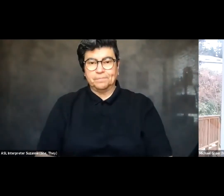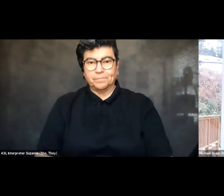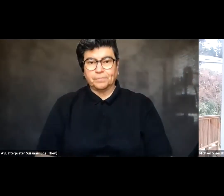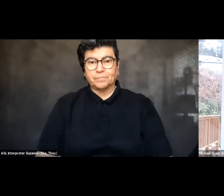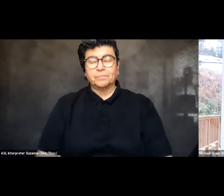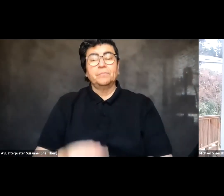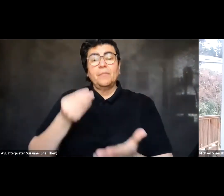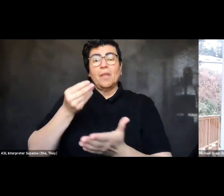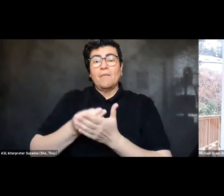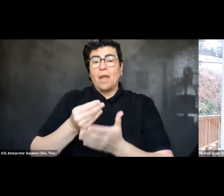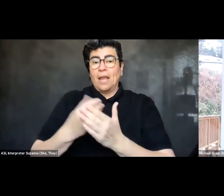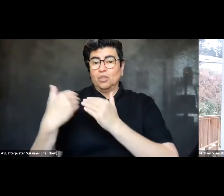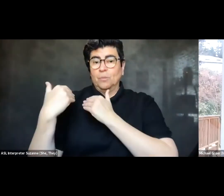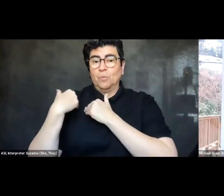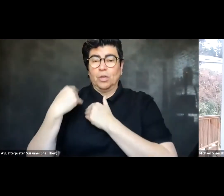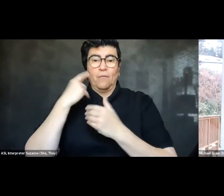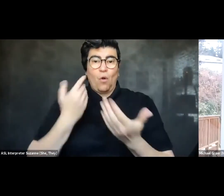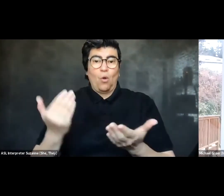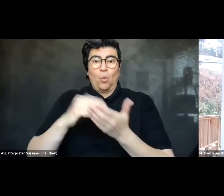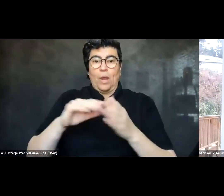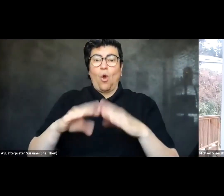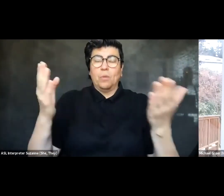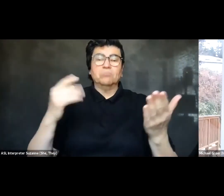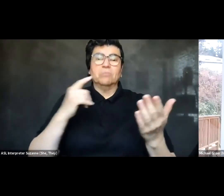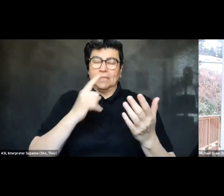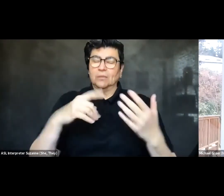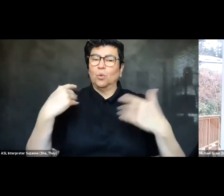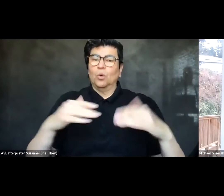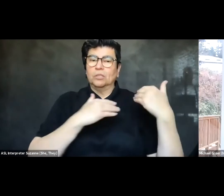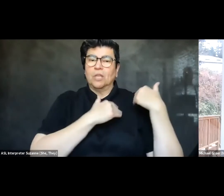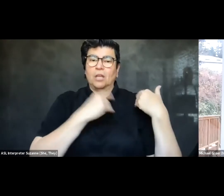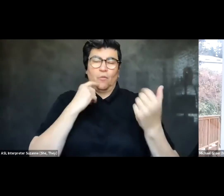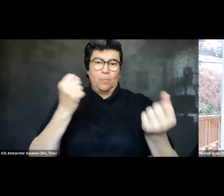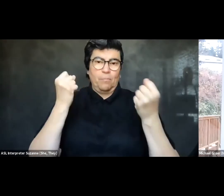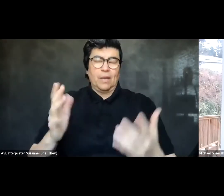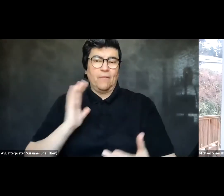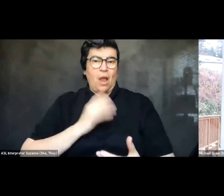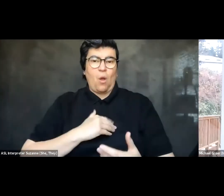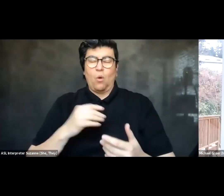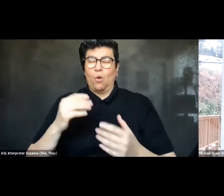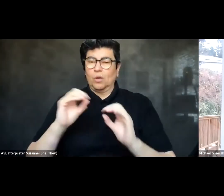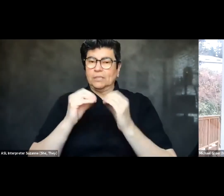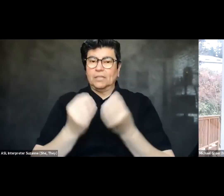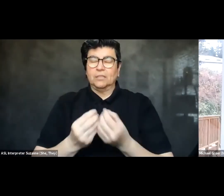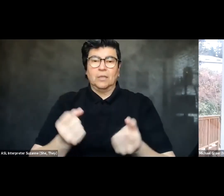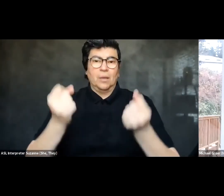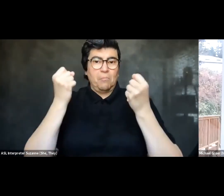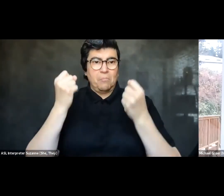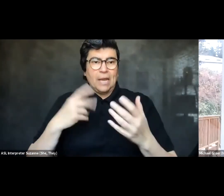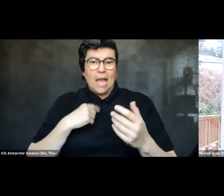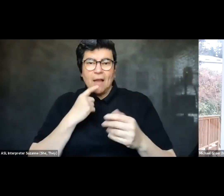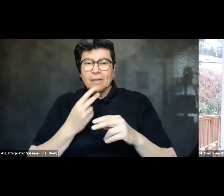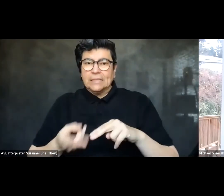The financial burden of reopening is daunting for many of our organizations. And while many have increased their reserves